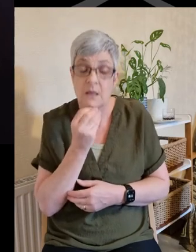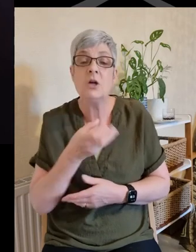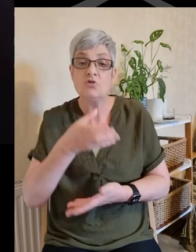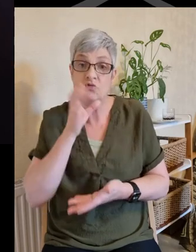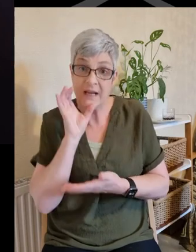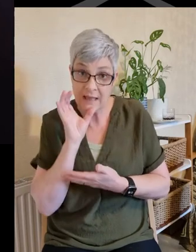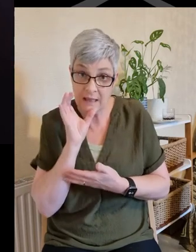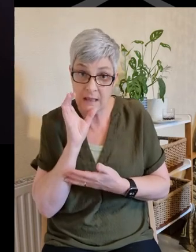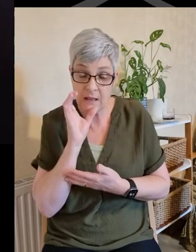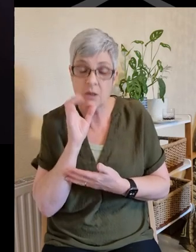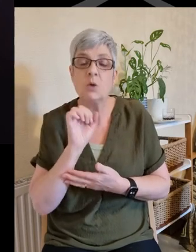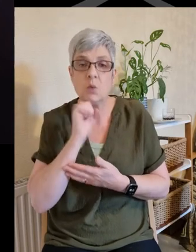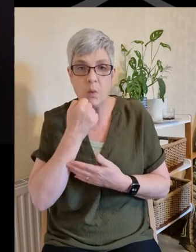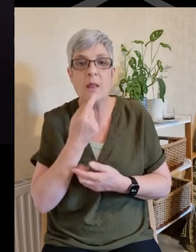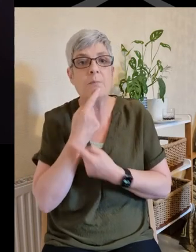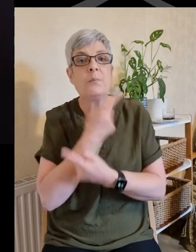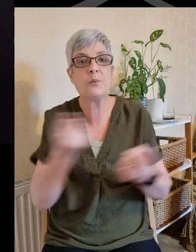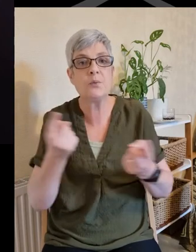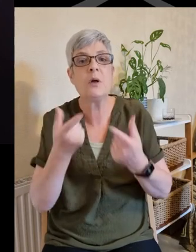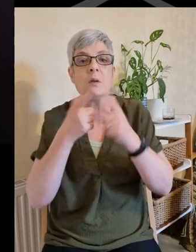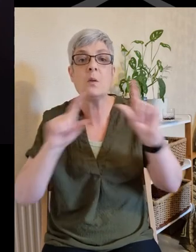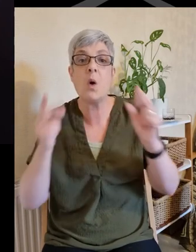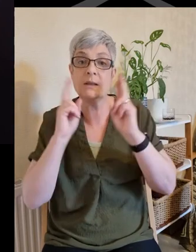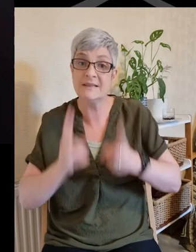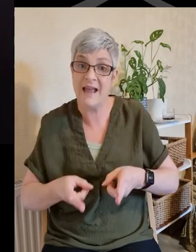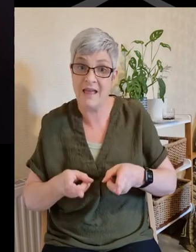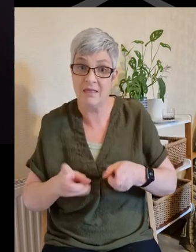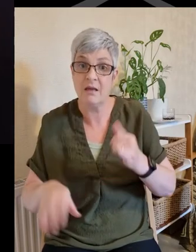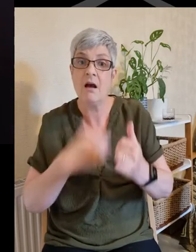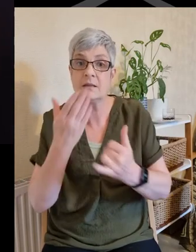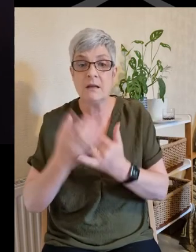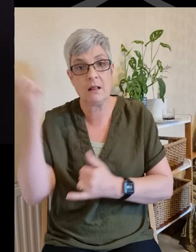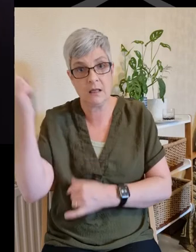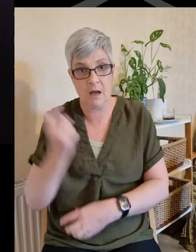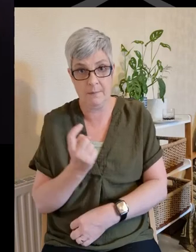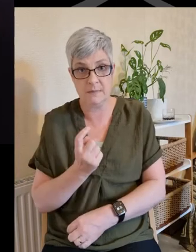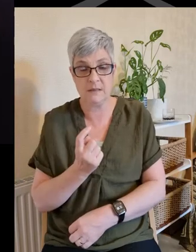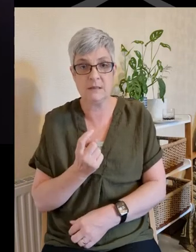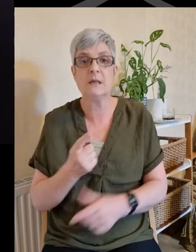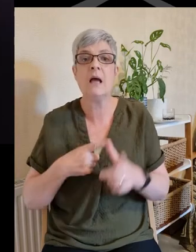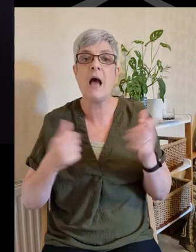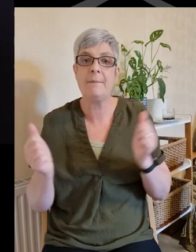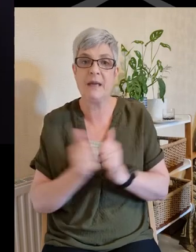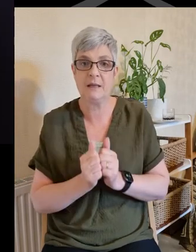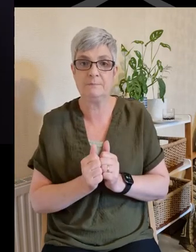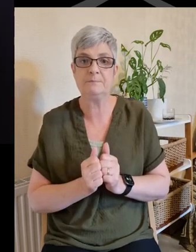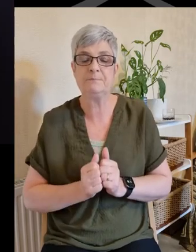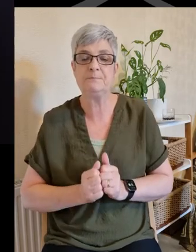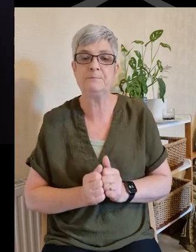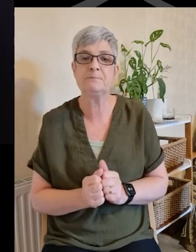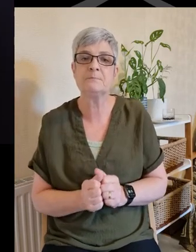this cup, you proclaim the Lord's death until he comes." Amen.